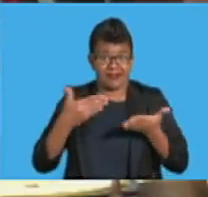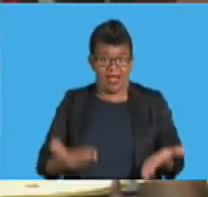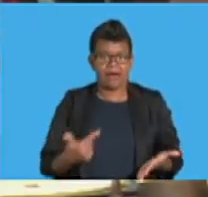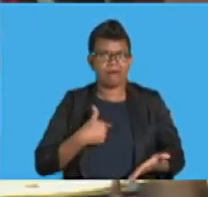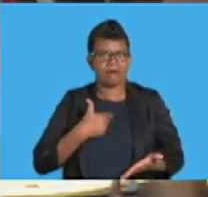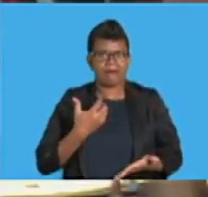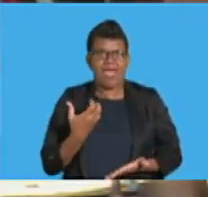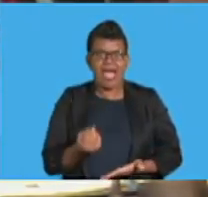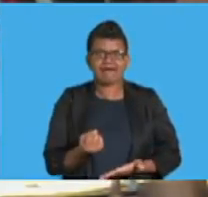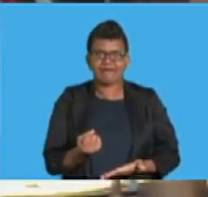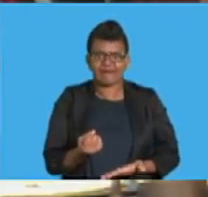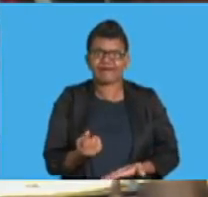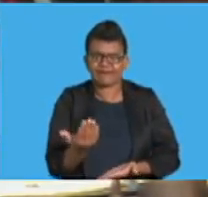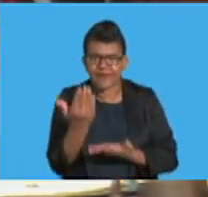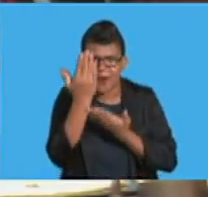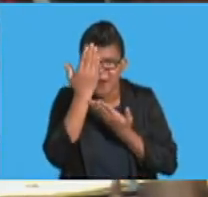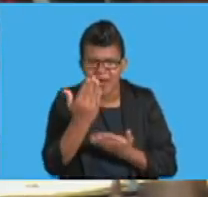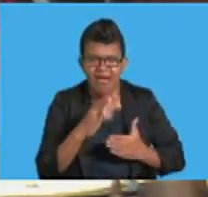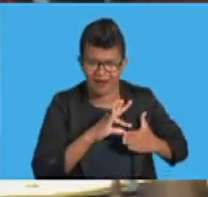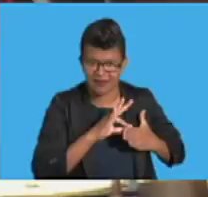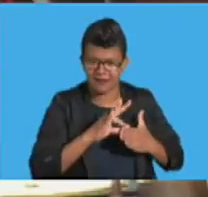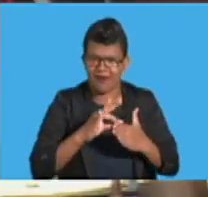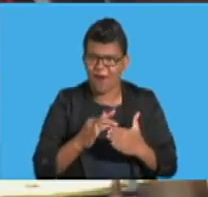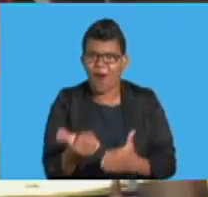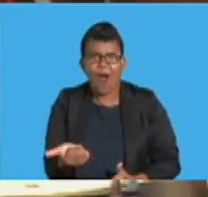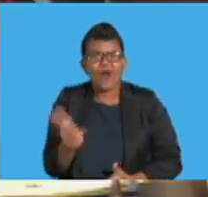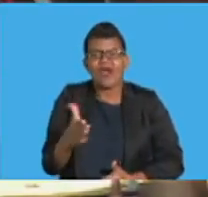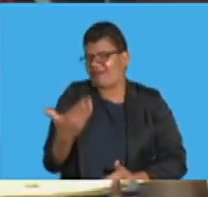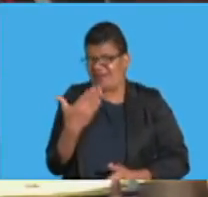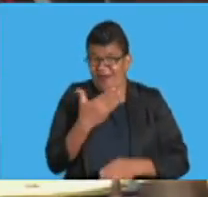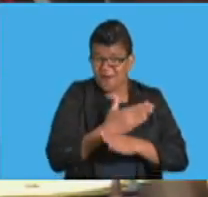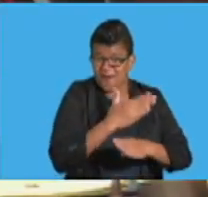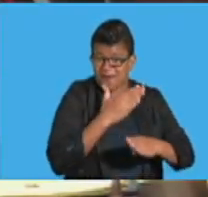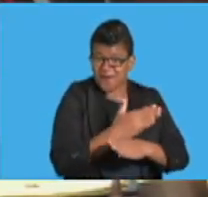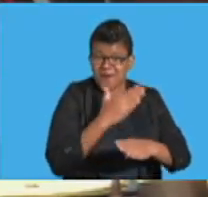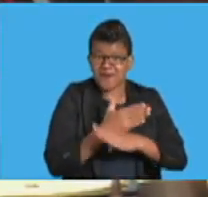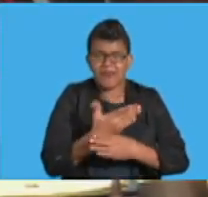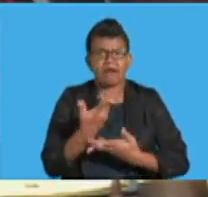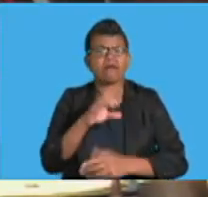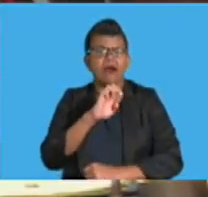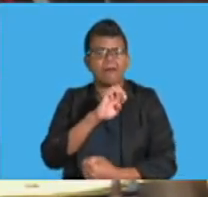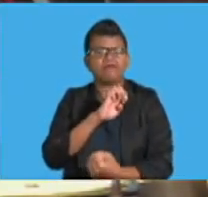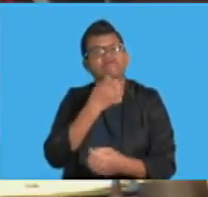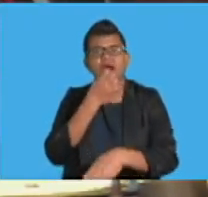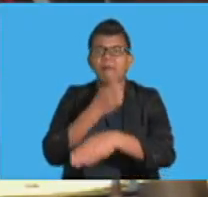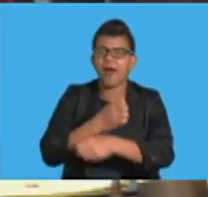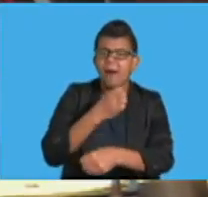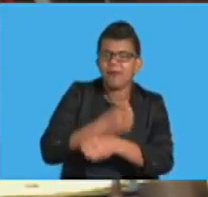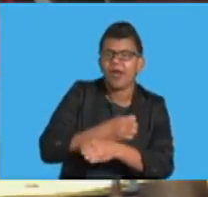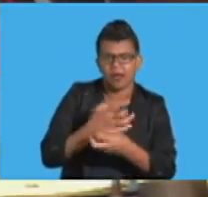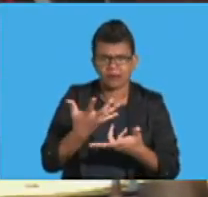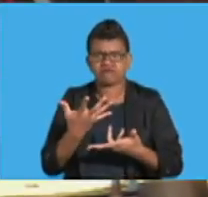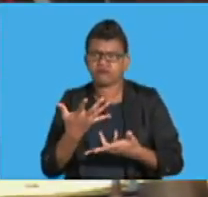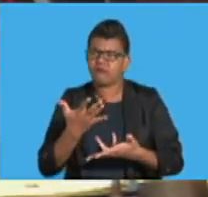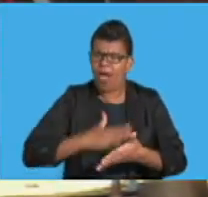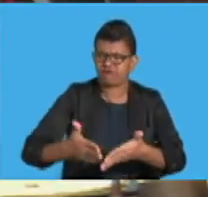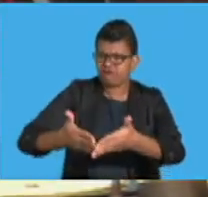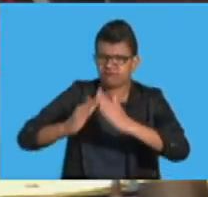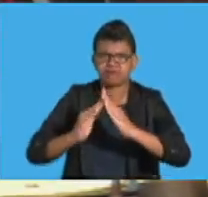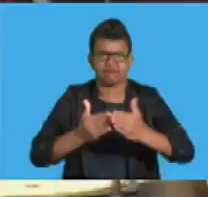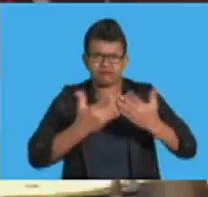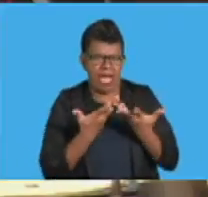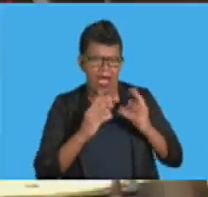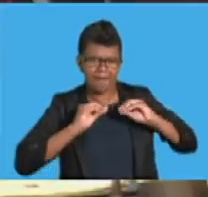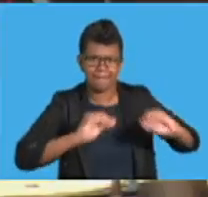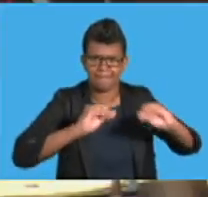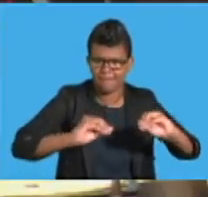already worked with the Ministry of Employment and Productivity and Industrial Relations to review and enhance apprenticeship programs, which will be a key